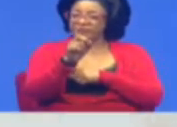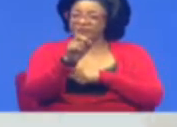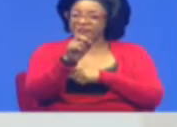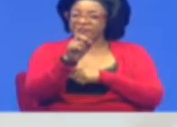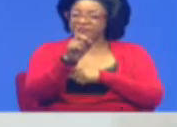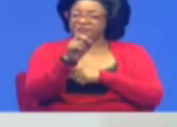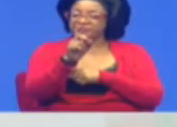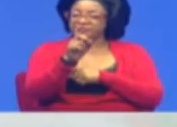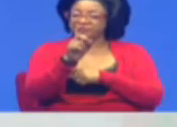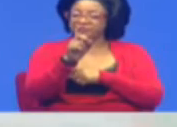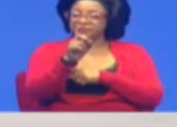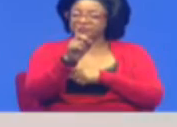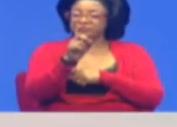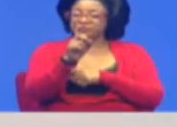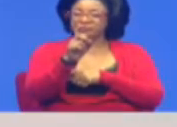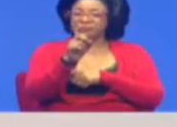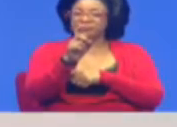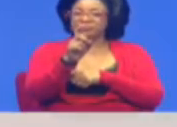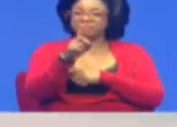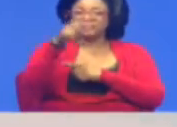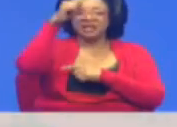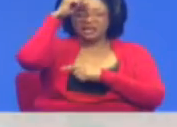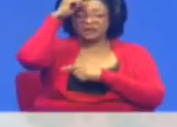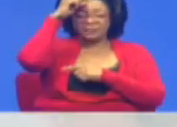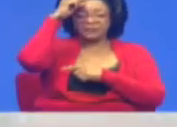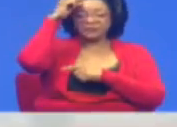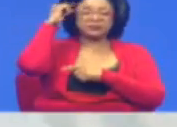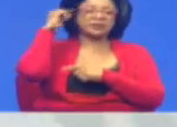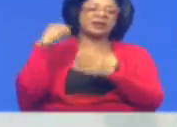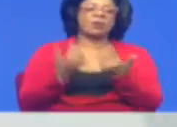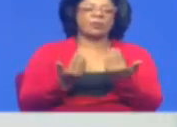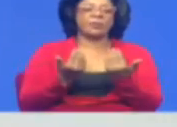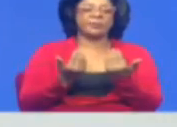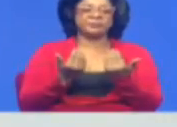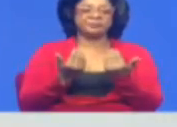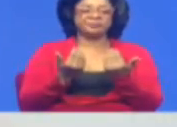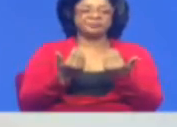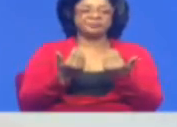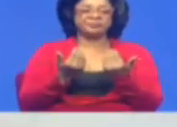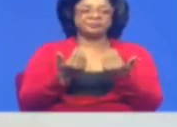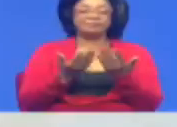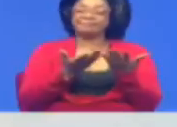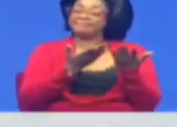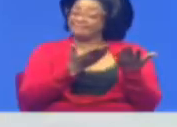of Kenyans. Government of Kenya, over to you.